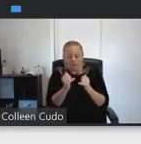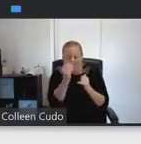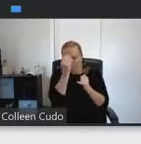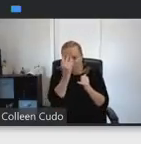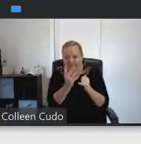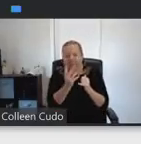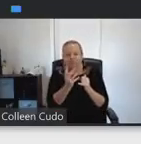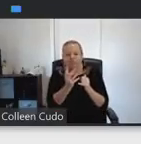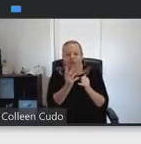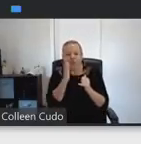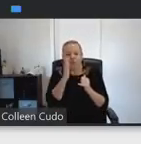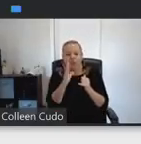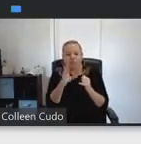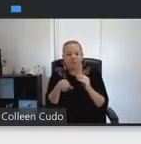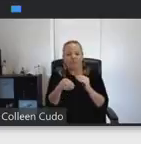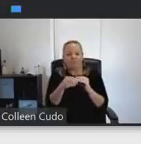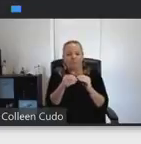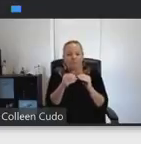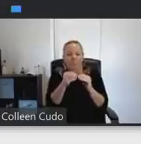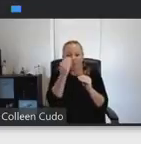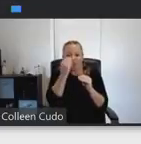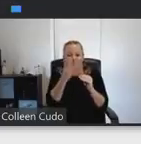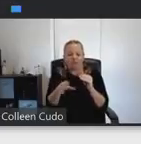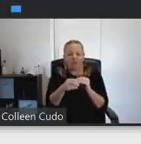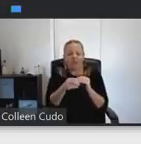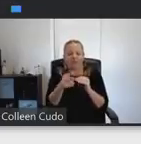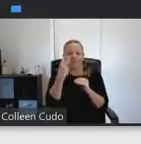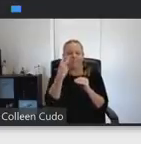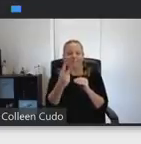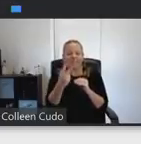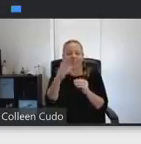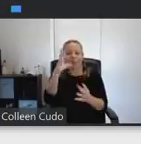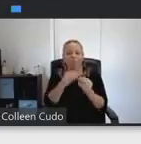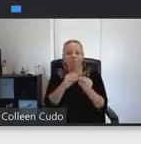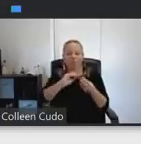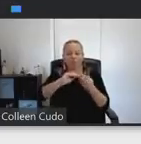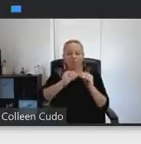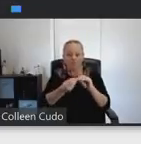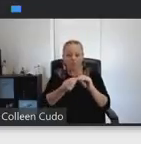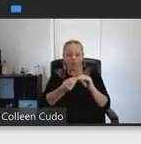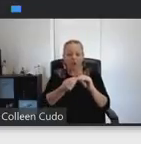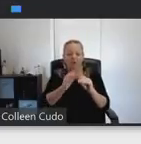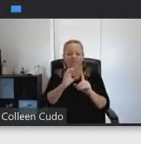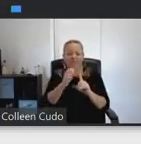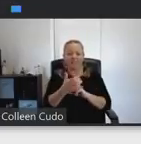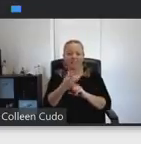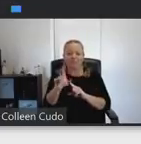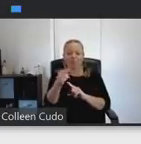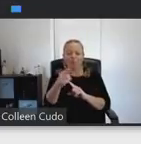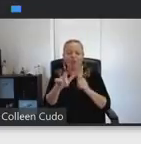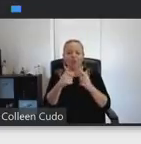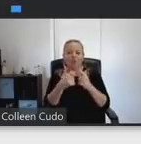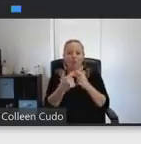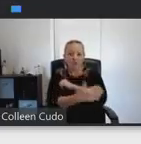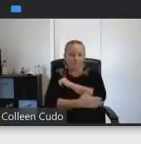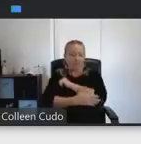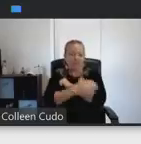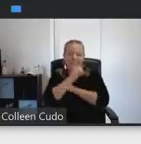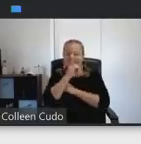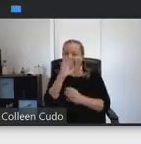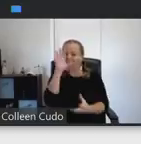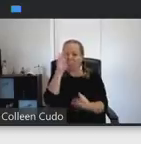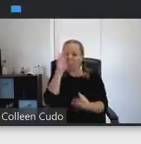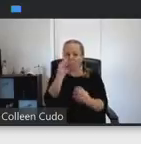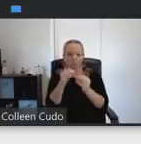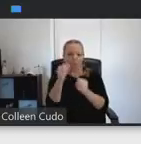added. You'll see here the total number of cases. So this is only La Crosse County data. This does not include any data